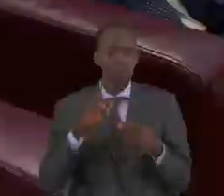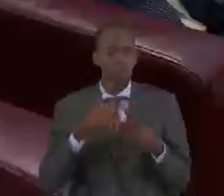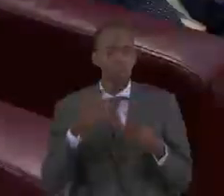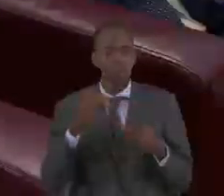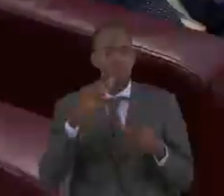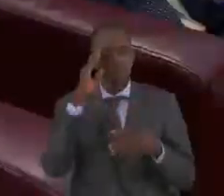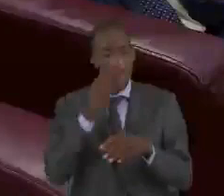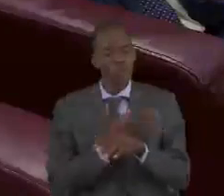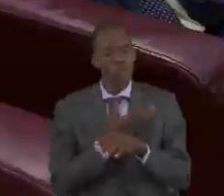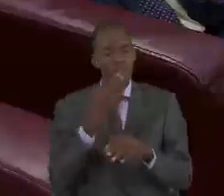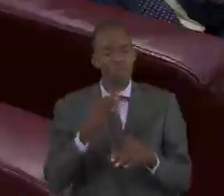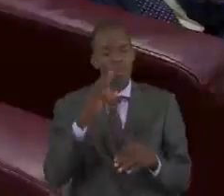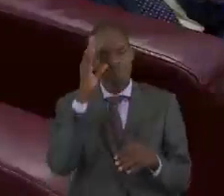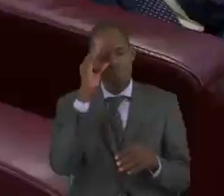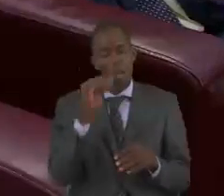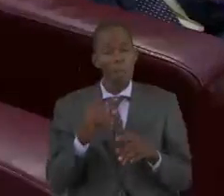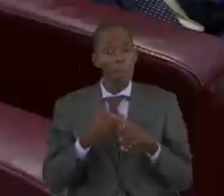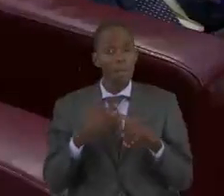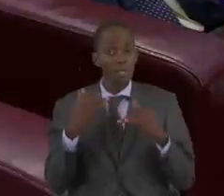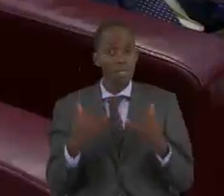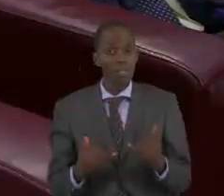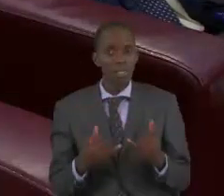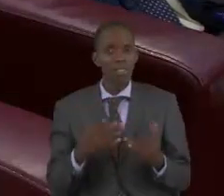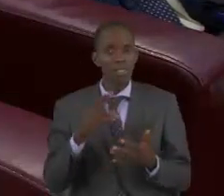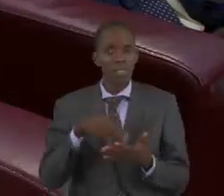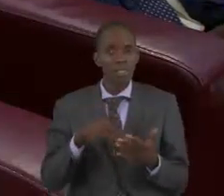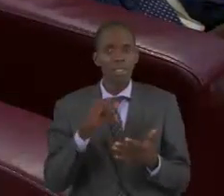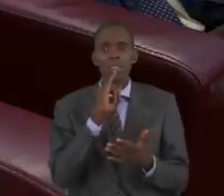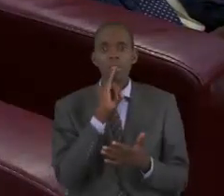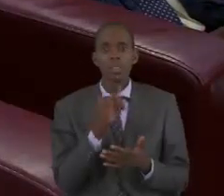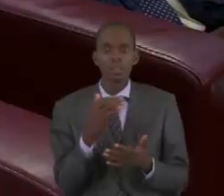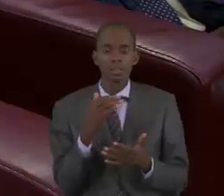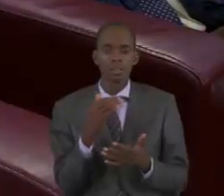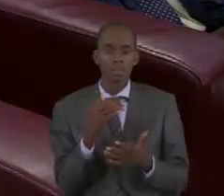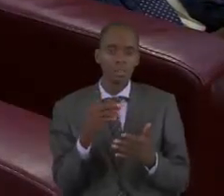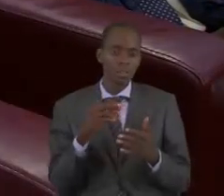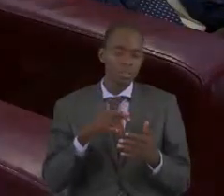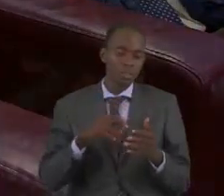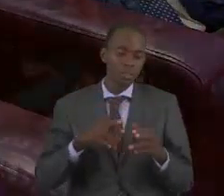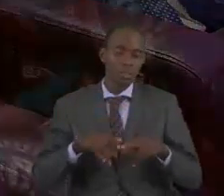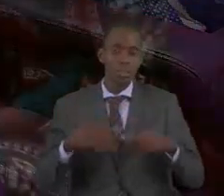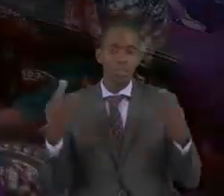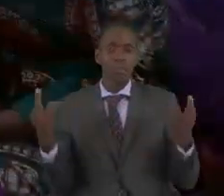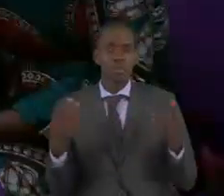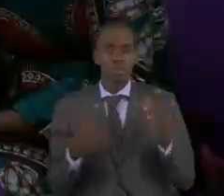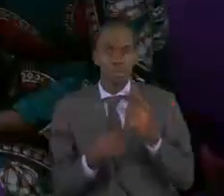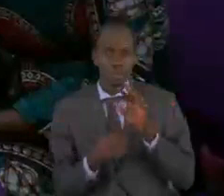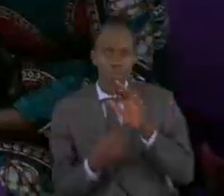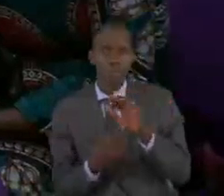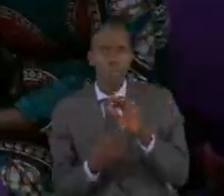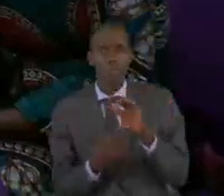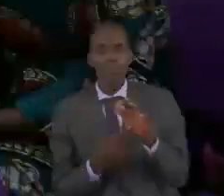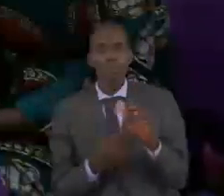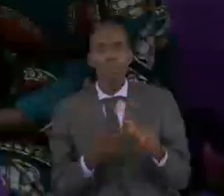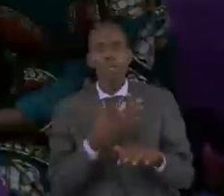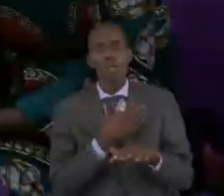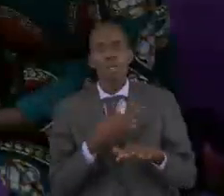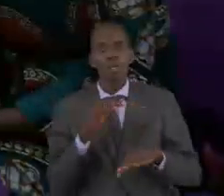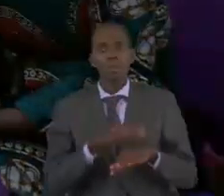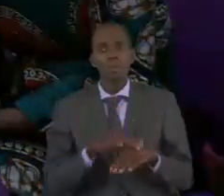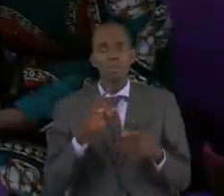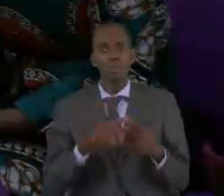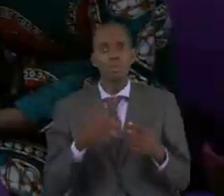now revealed. Revelation, now revealed unto him and to the